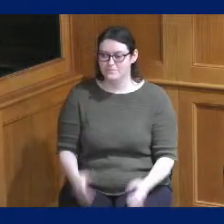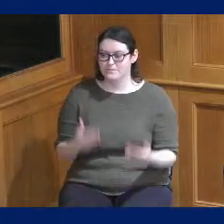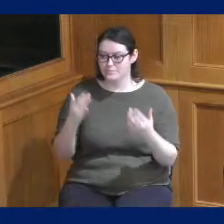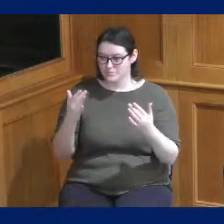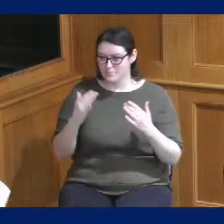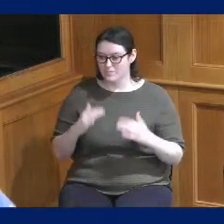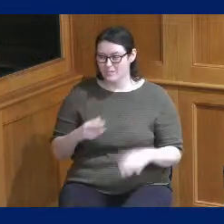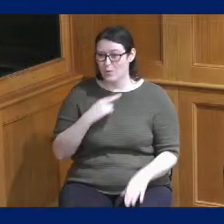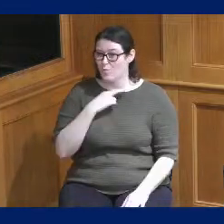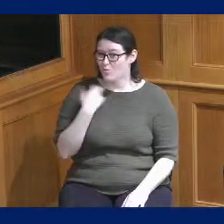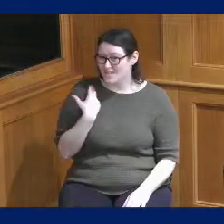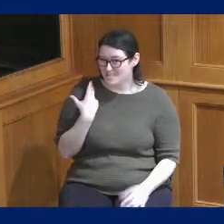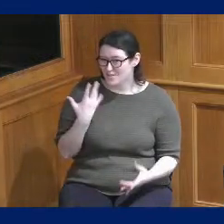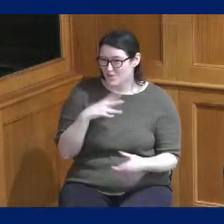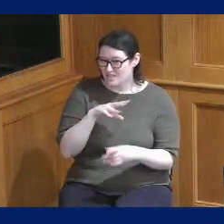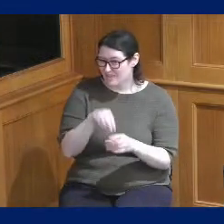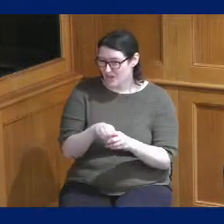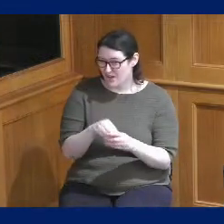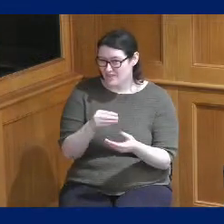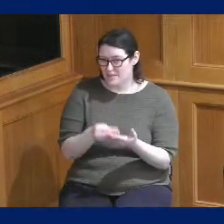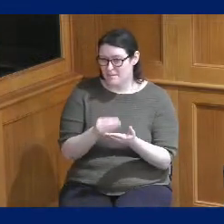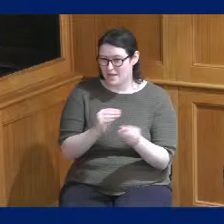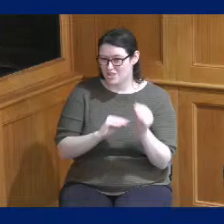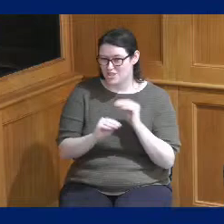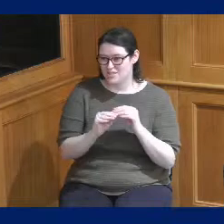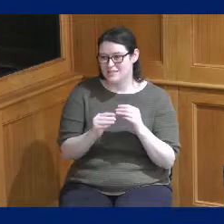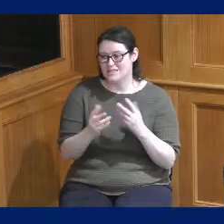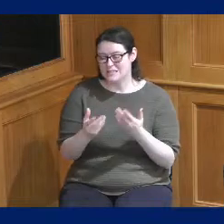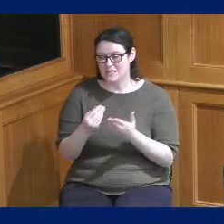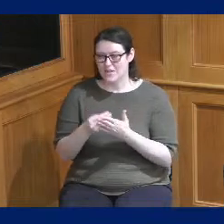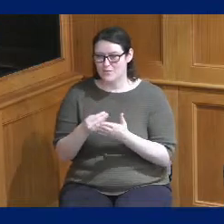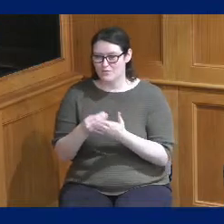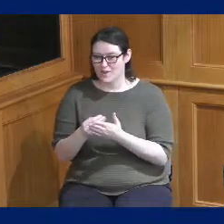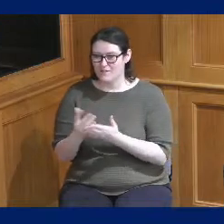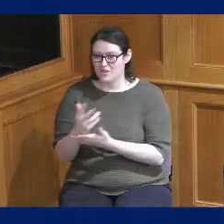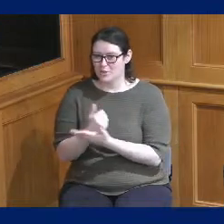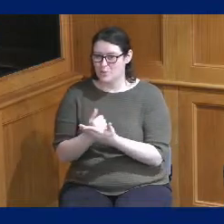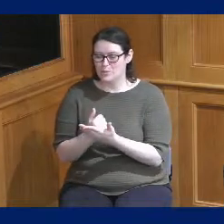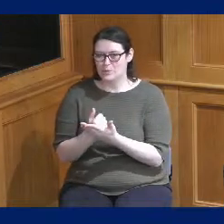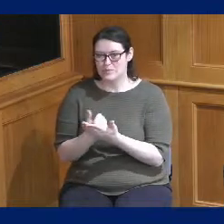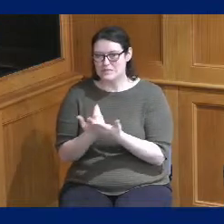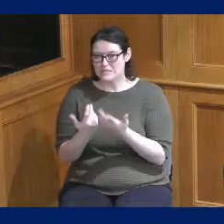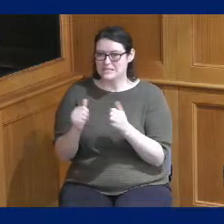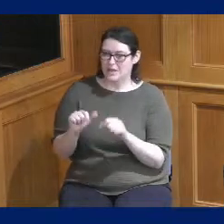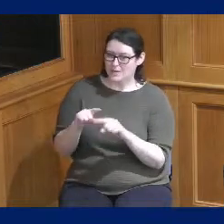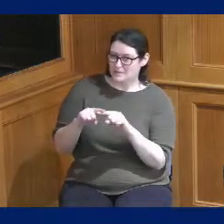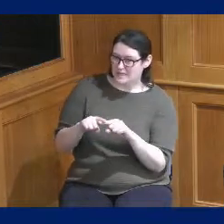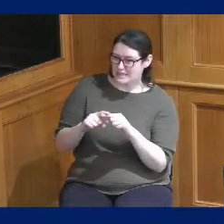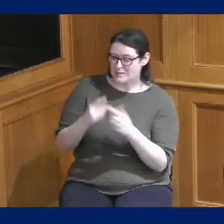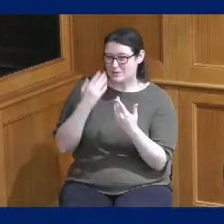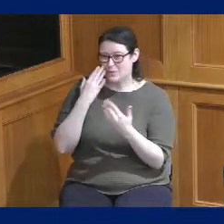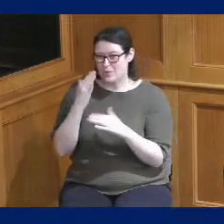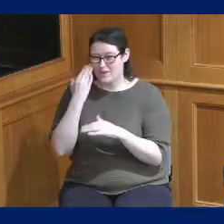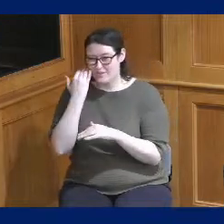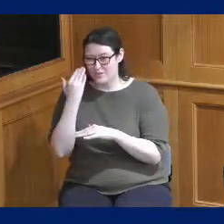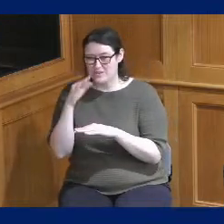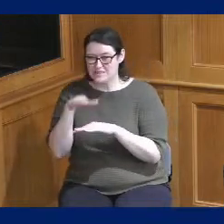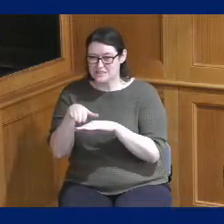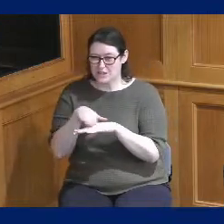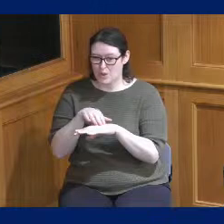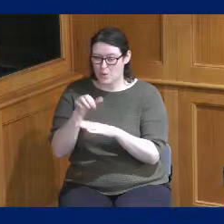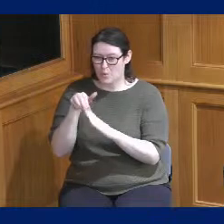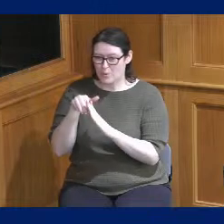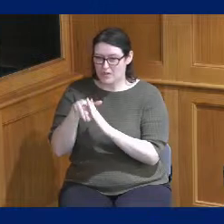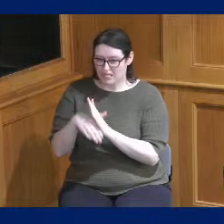bit about risks in the budget. First is continued revenue softness. We expect to continue to see downward trends